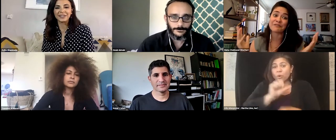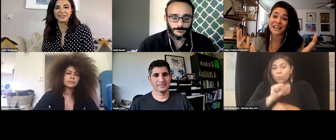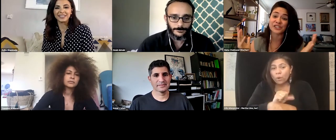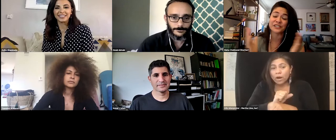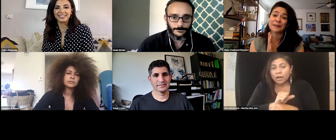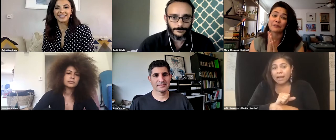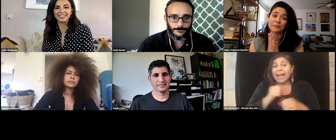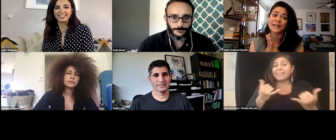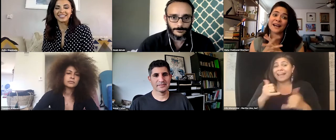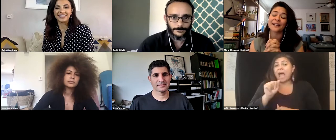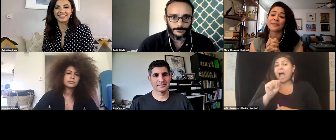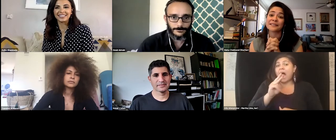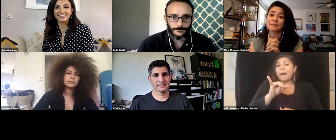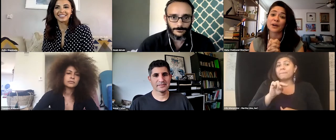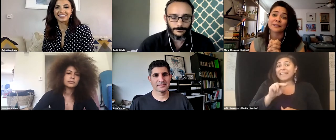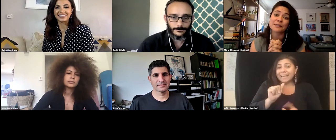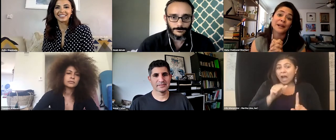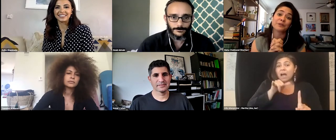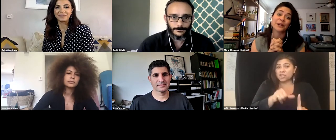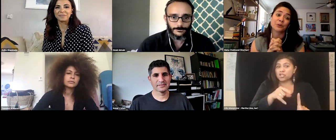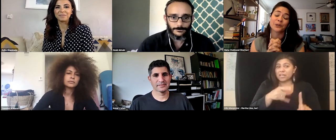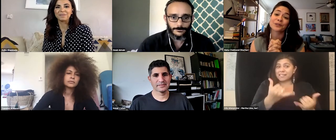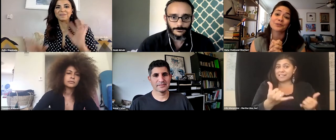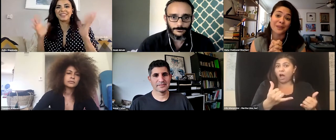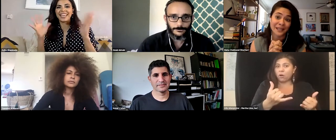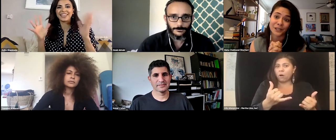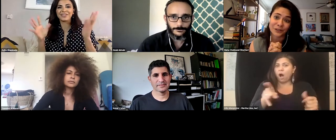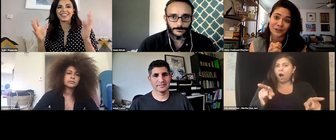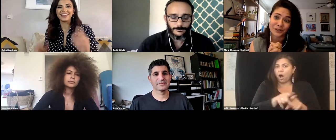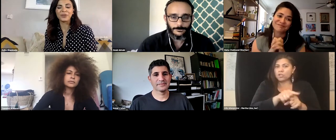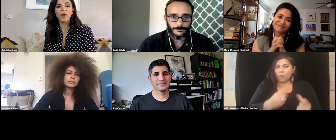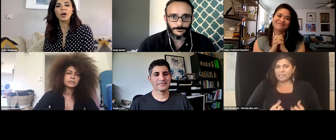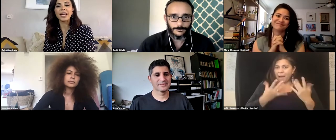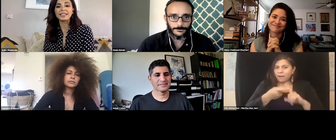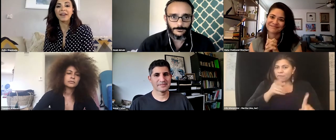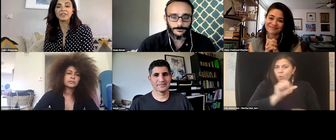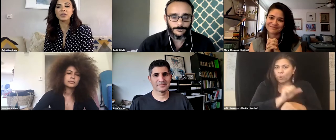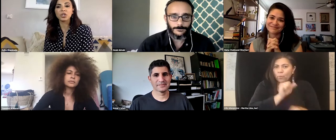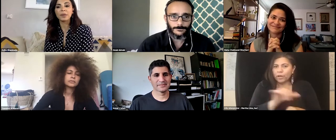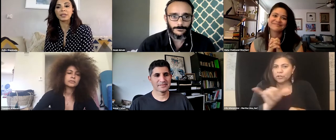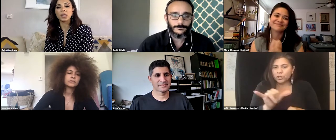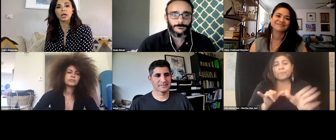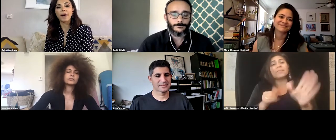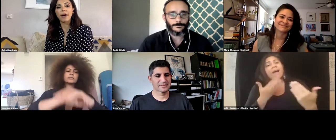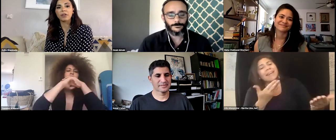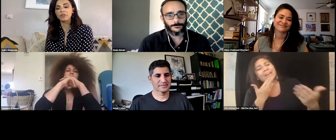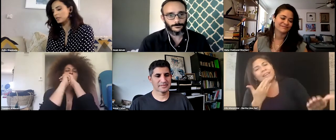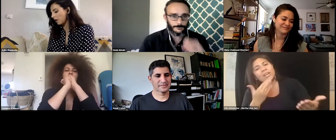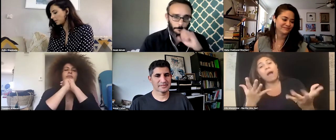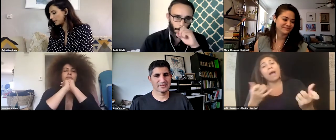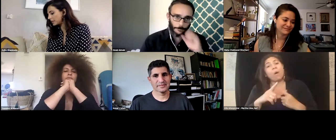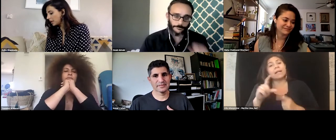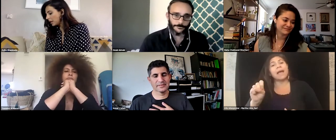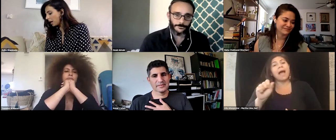have a MENA fact sheet coming out from Thai that is in part inspired by your work. So thank you. I want Asaf to jump in and talk about how he